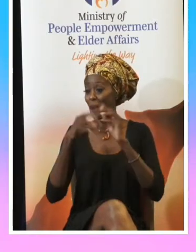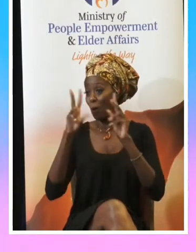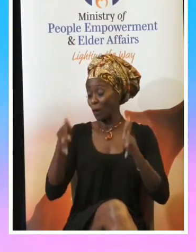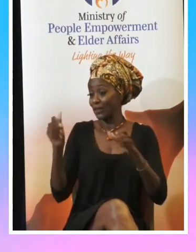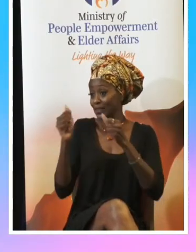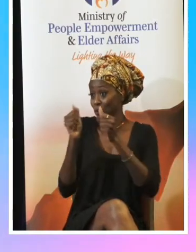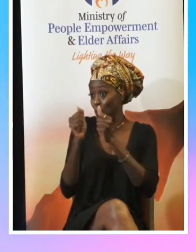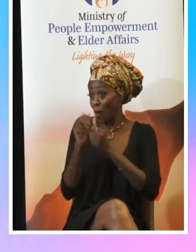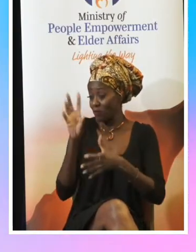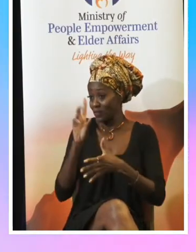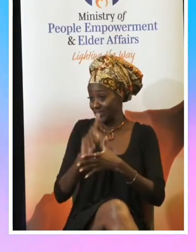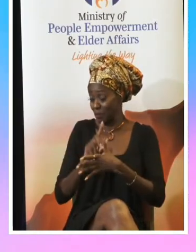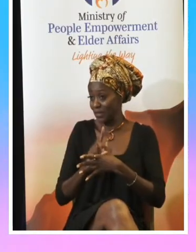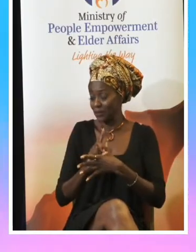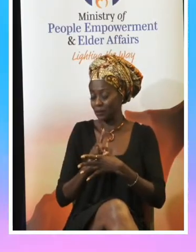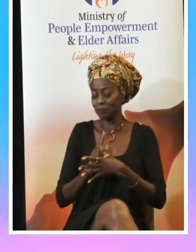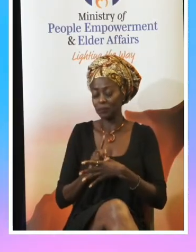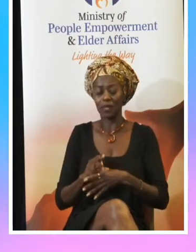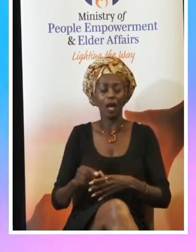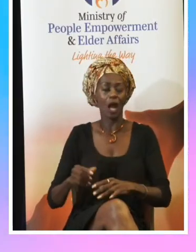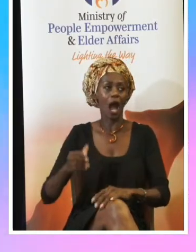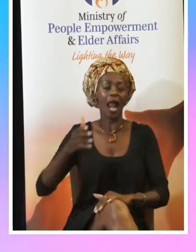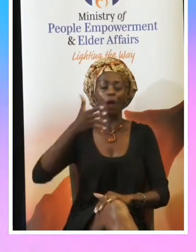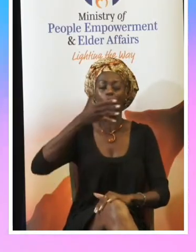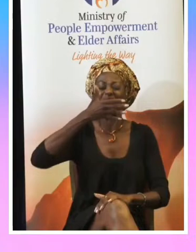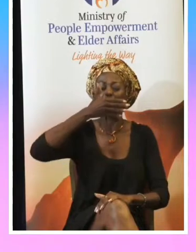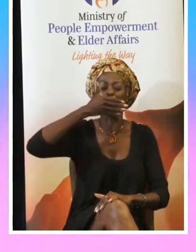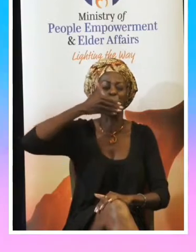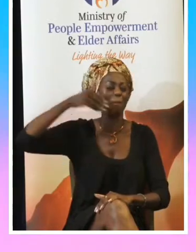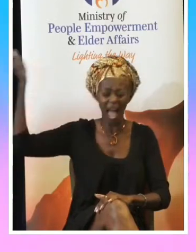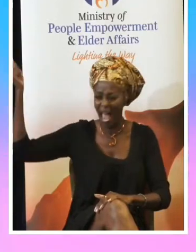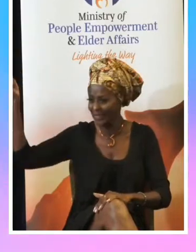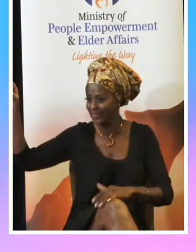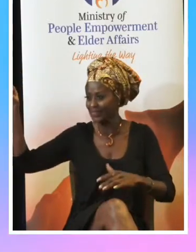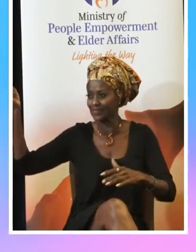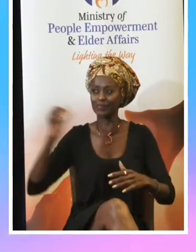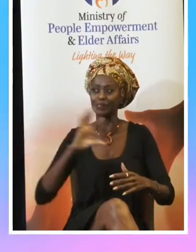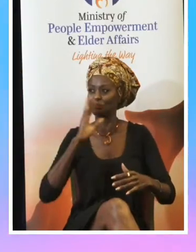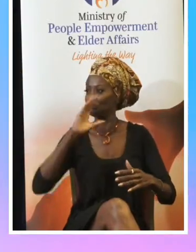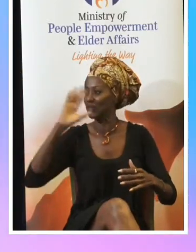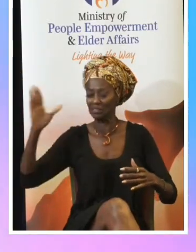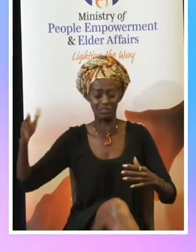disabilities. And it was his most outstanding speech ever.